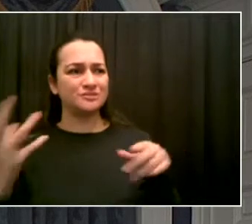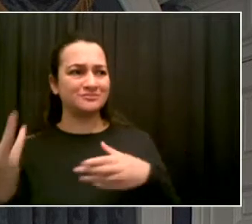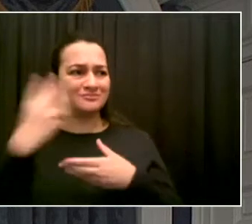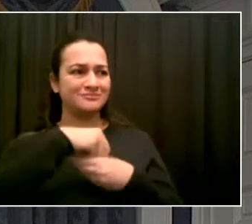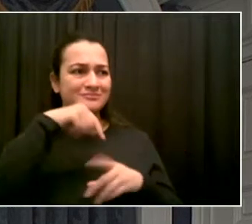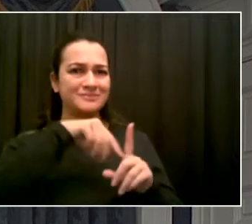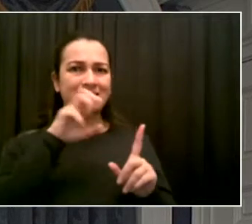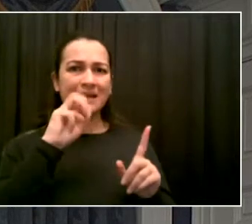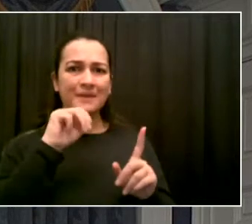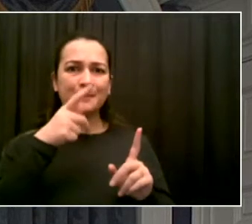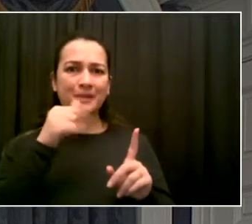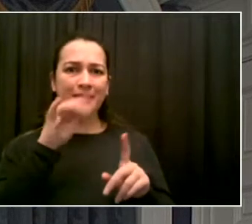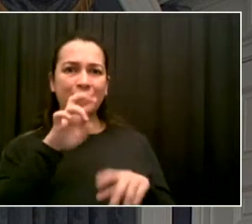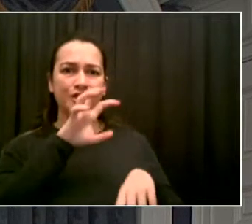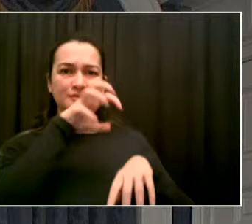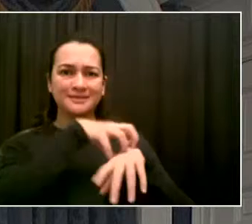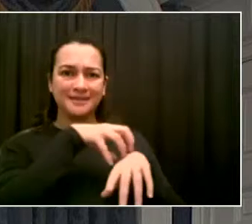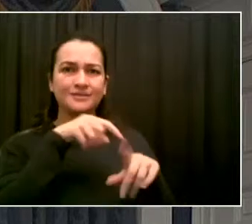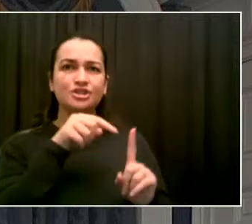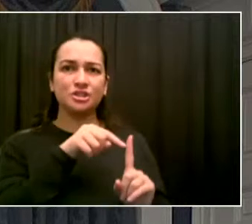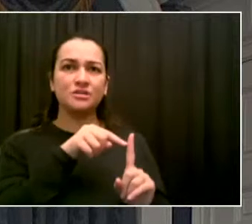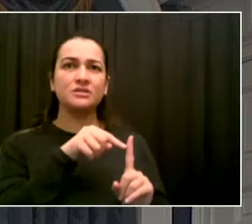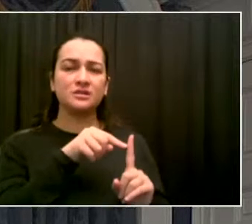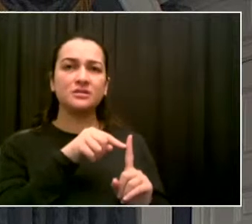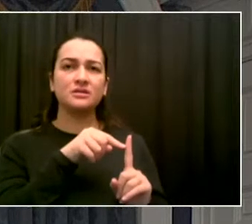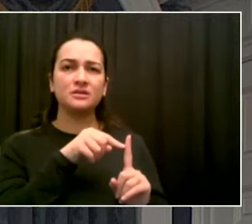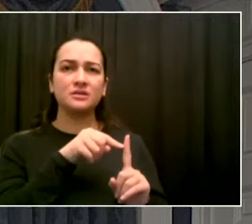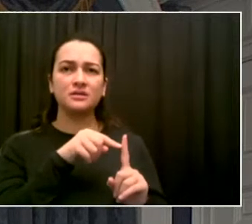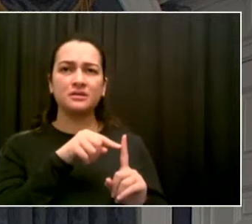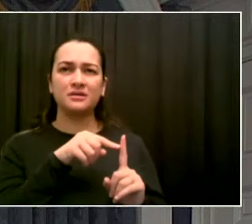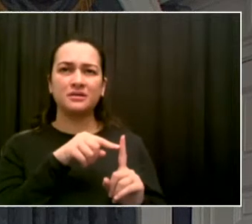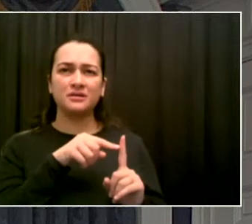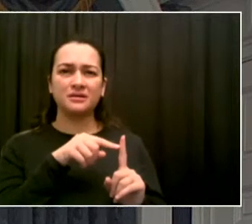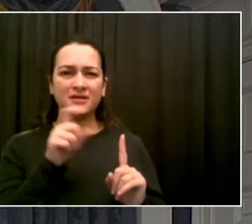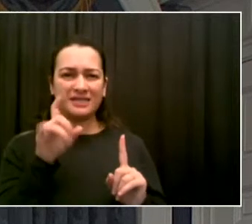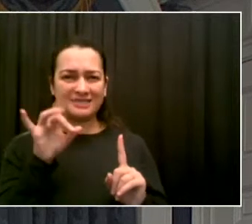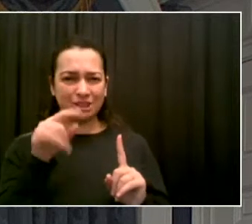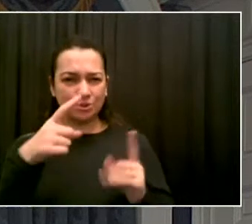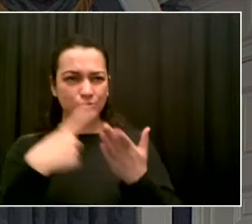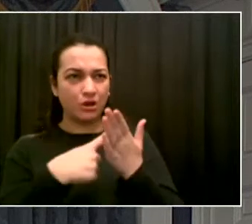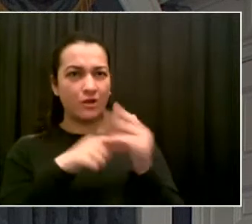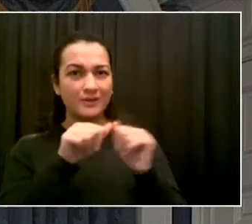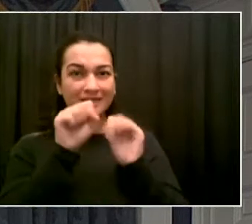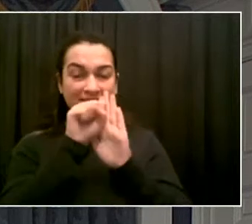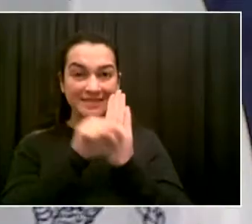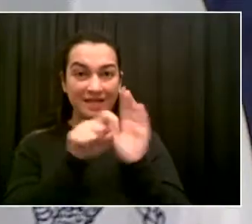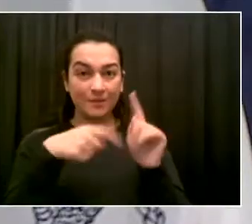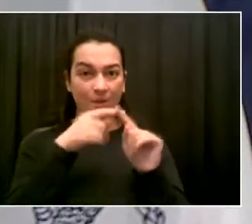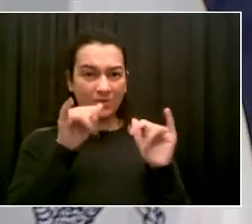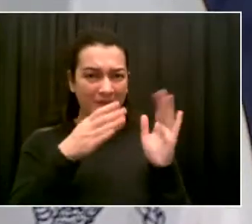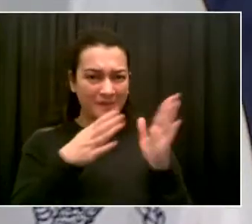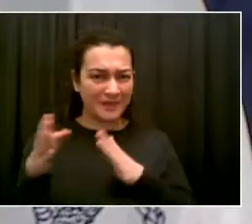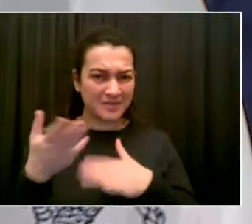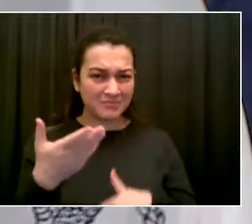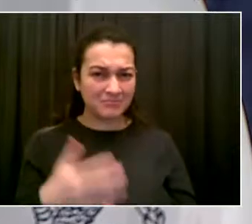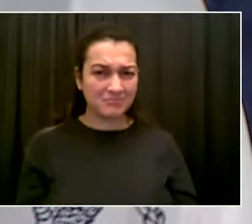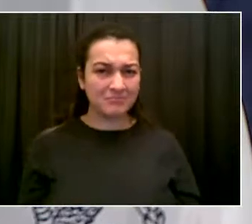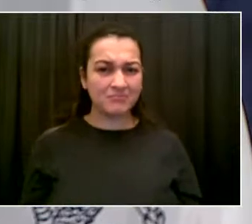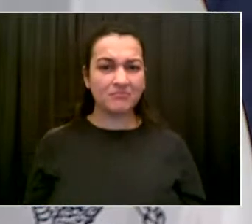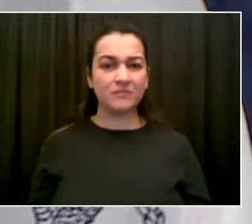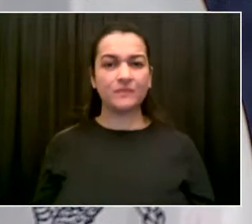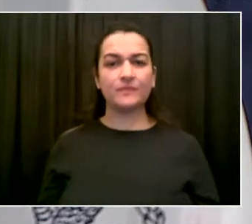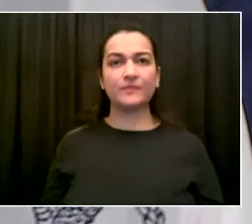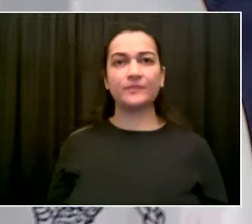this plan, sort of advocating for the same thing? Yeah, Mark, we've been talking to the state for a long